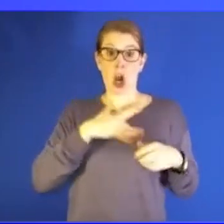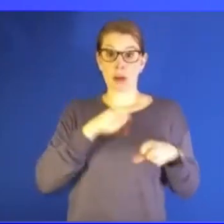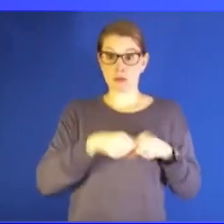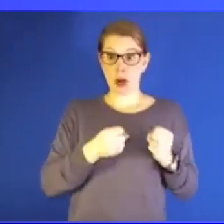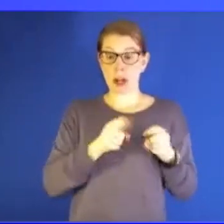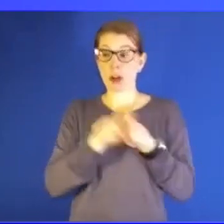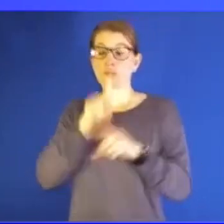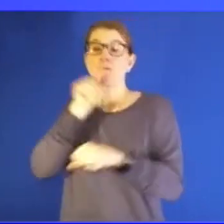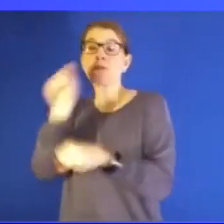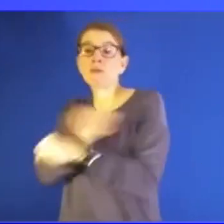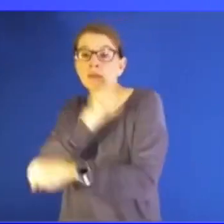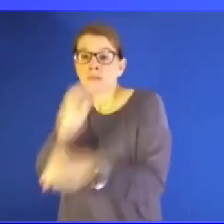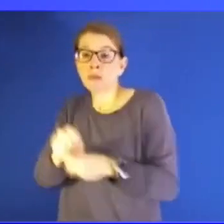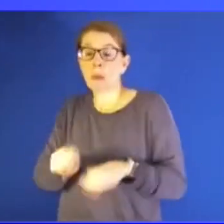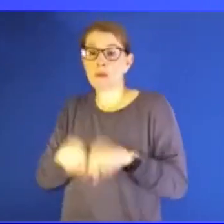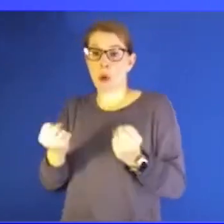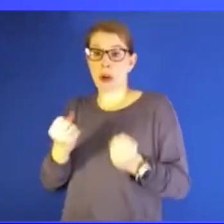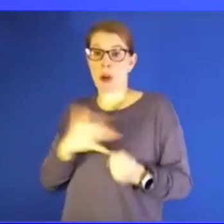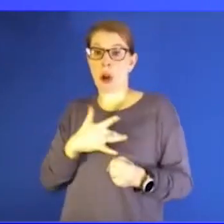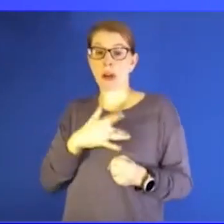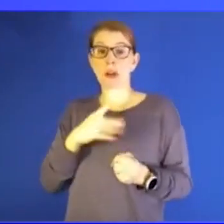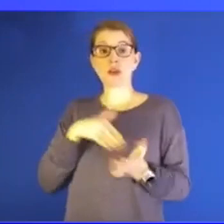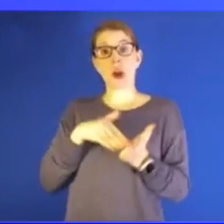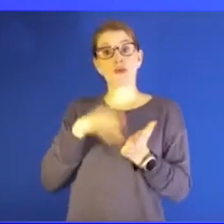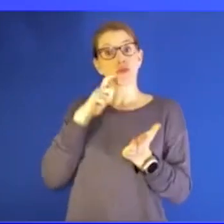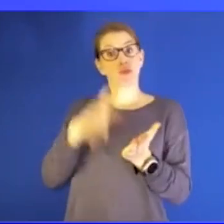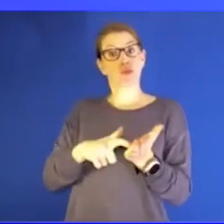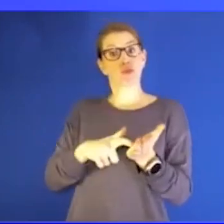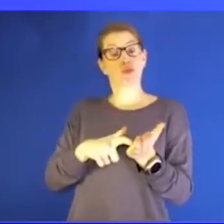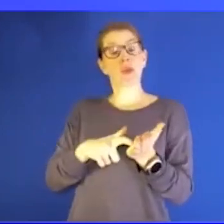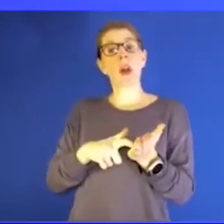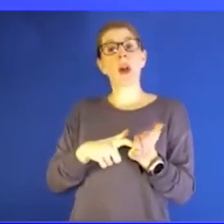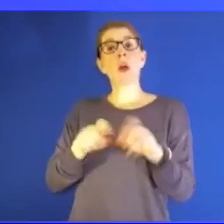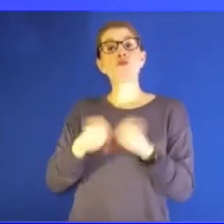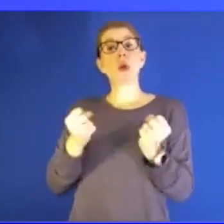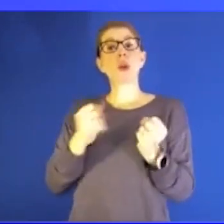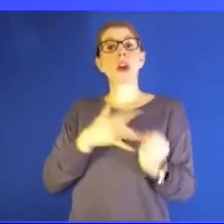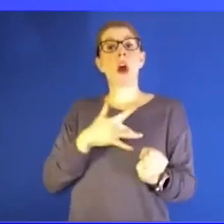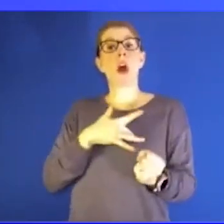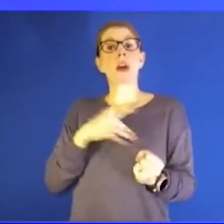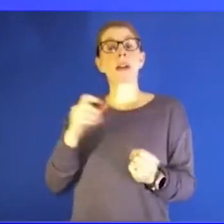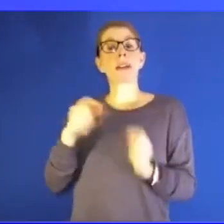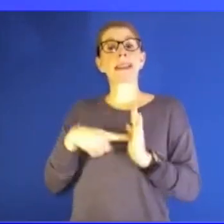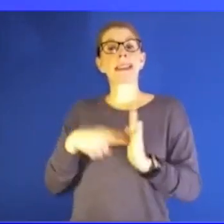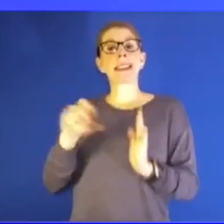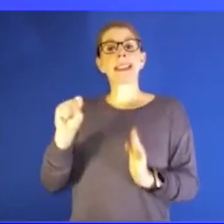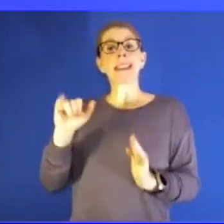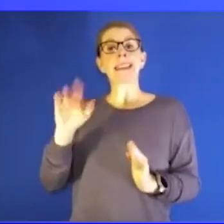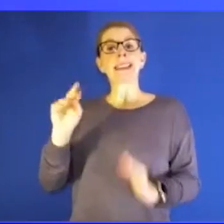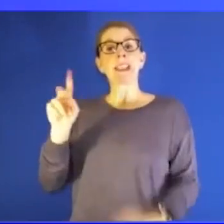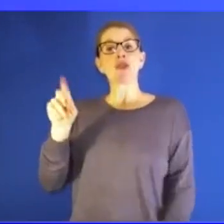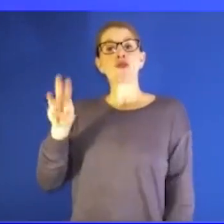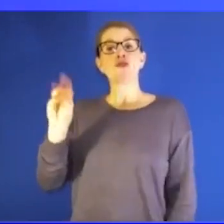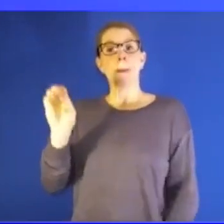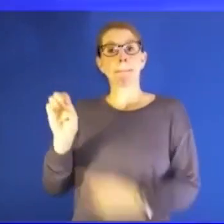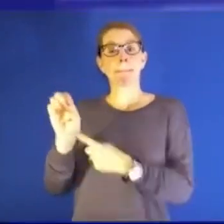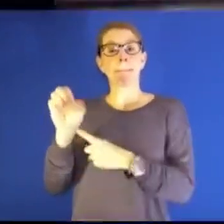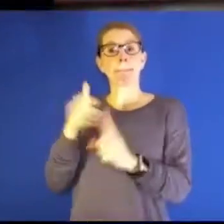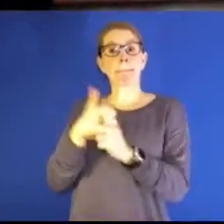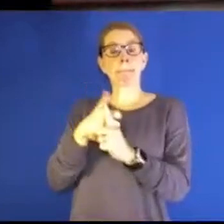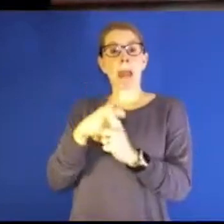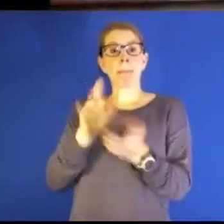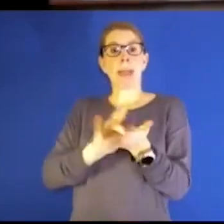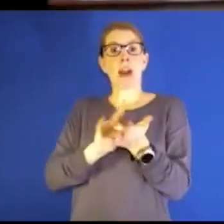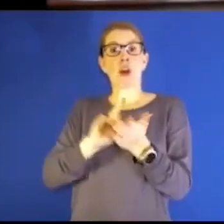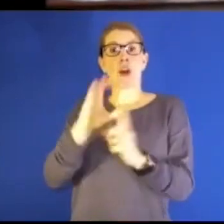much so that doctors are now recognizing broken heart syndrome as a medical condition. Alexis Del Cid explains more. There's